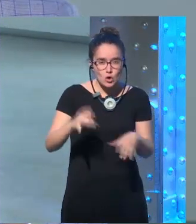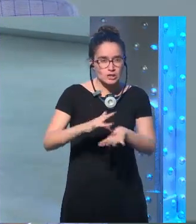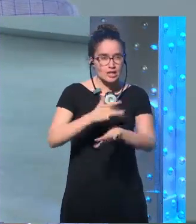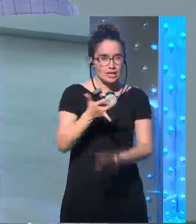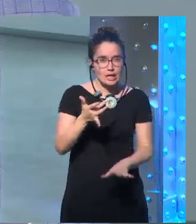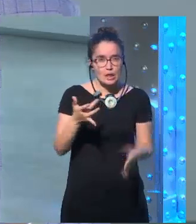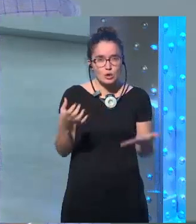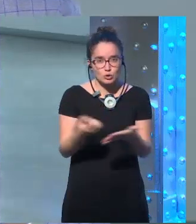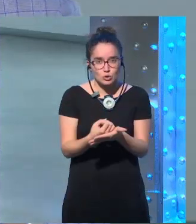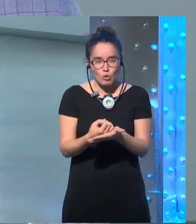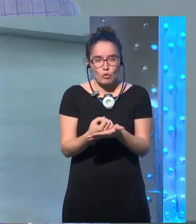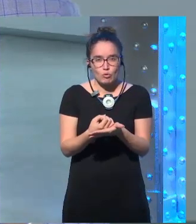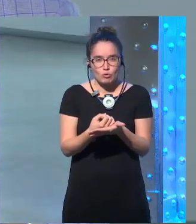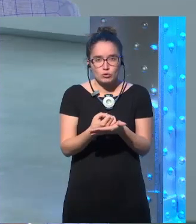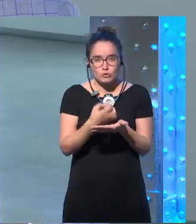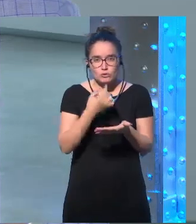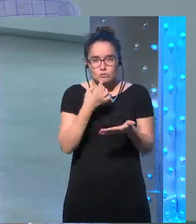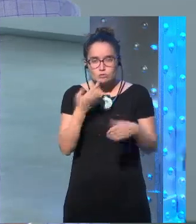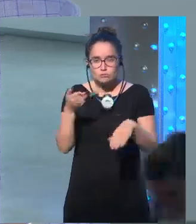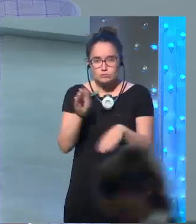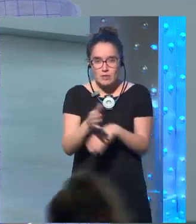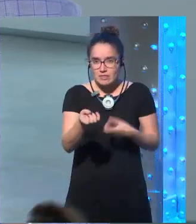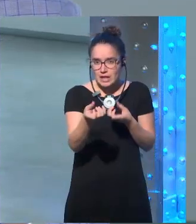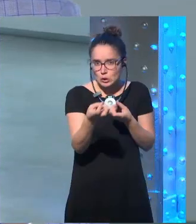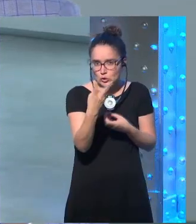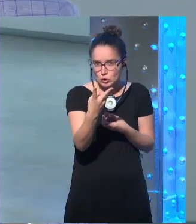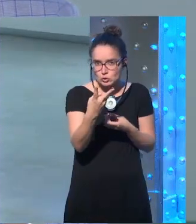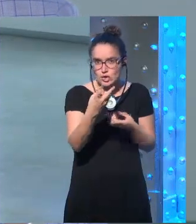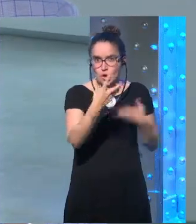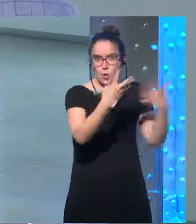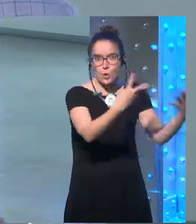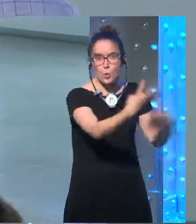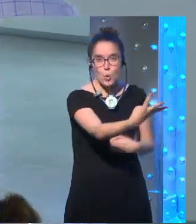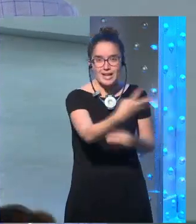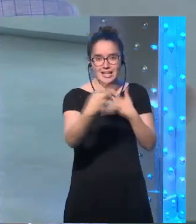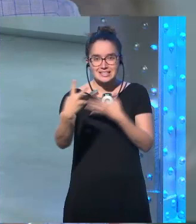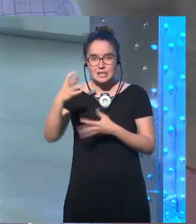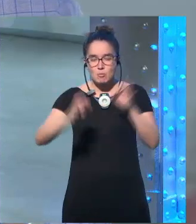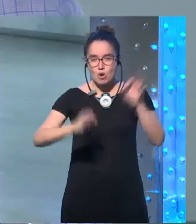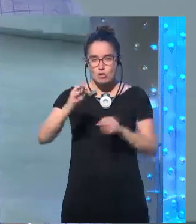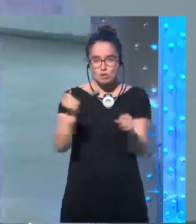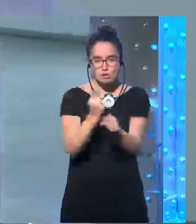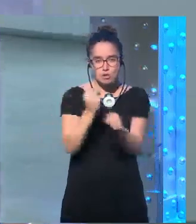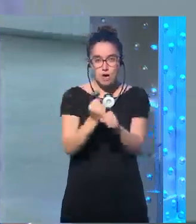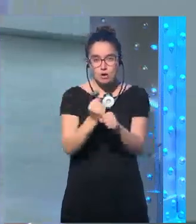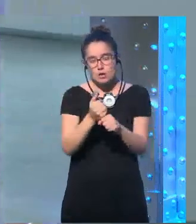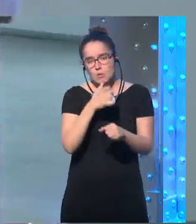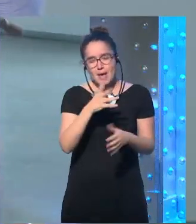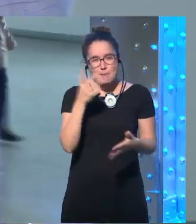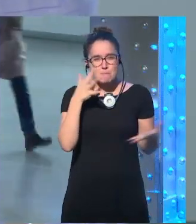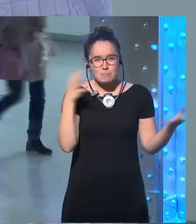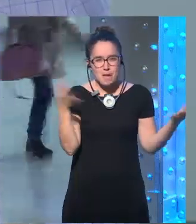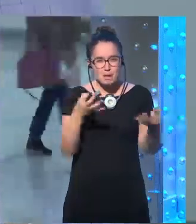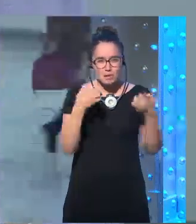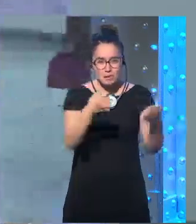employment, robotics, digitalization and so on are really very enlightening. 47% of employment can